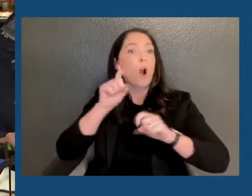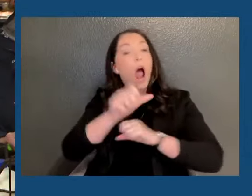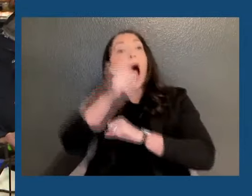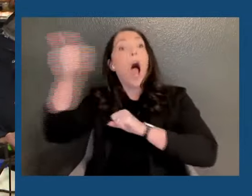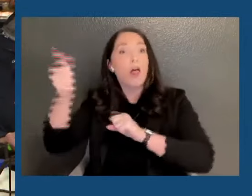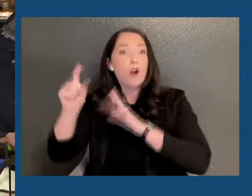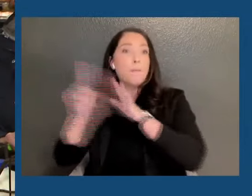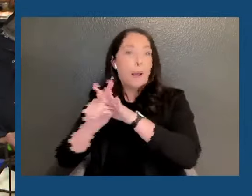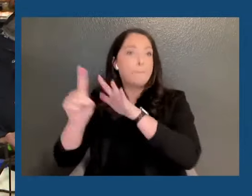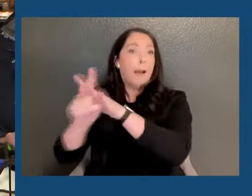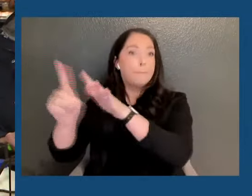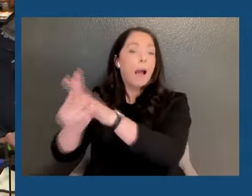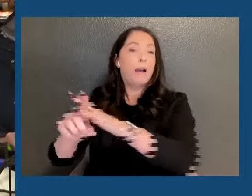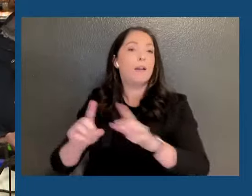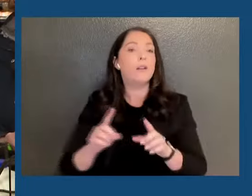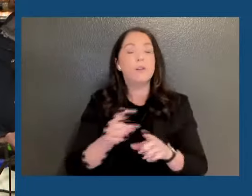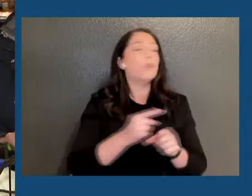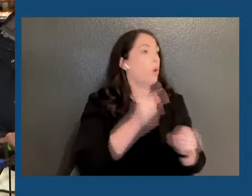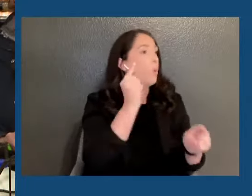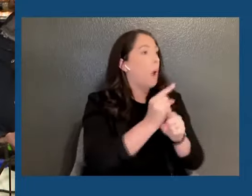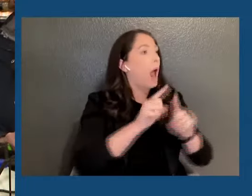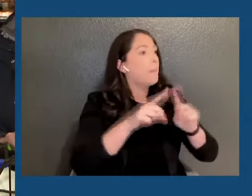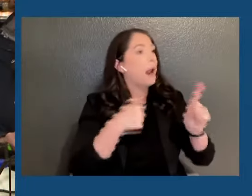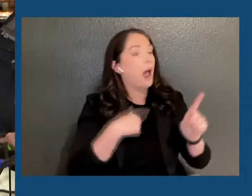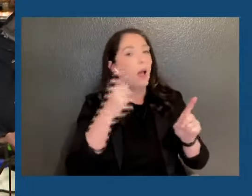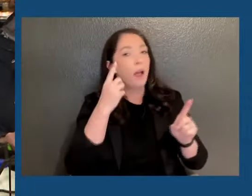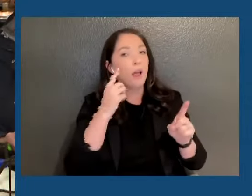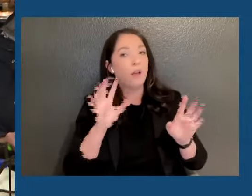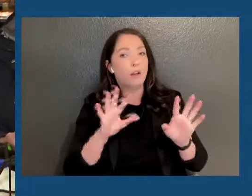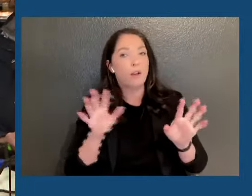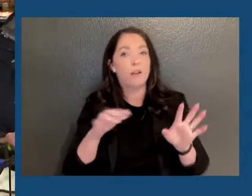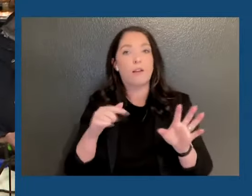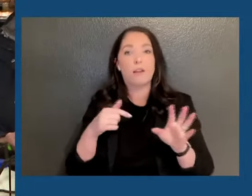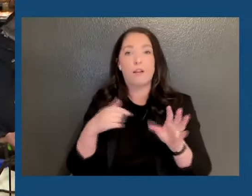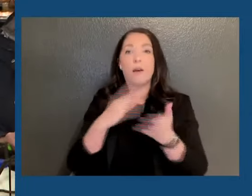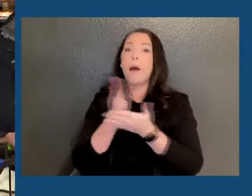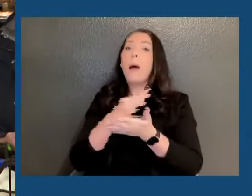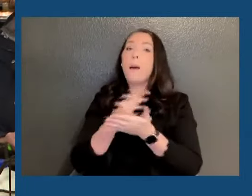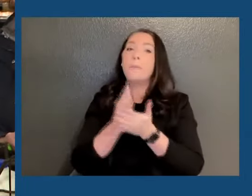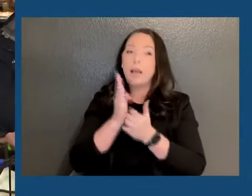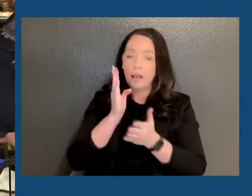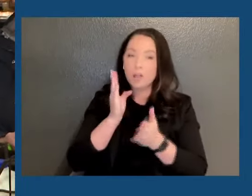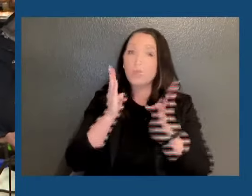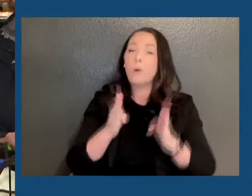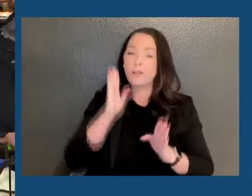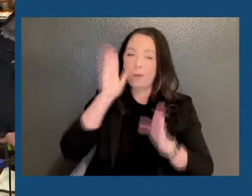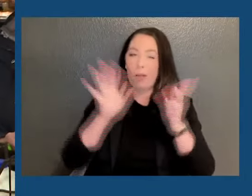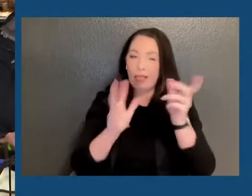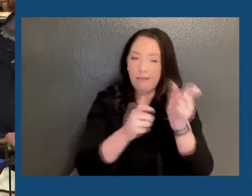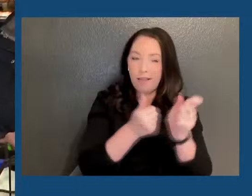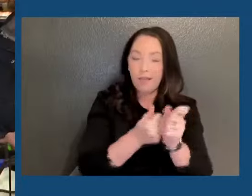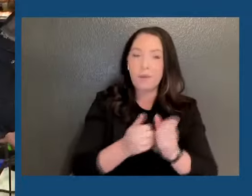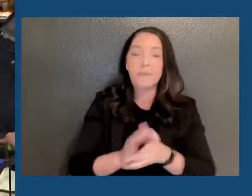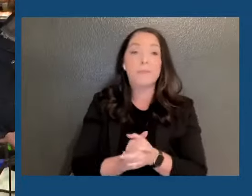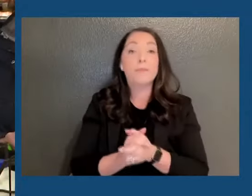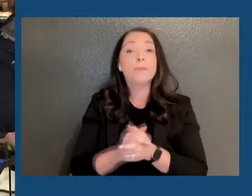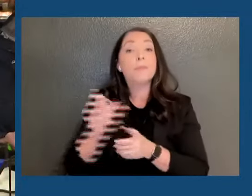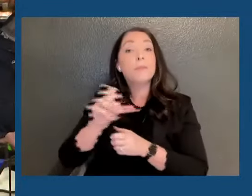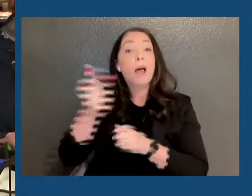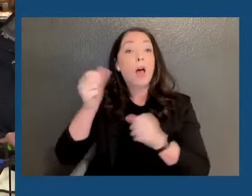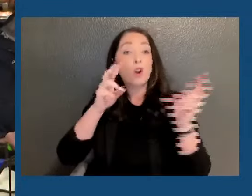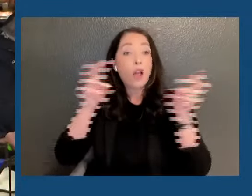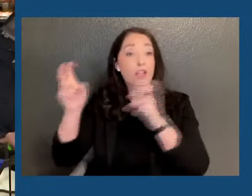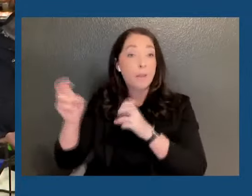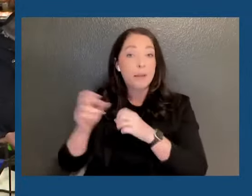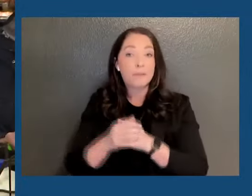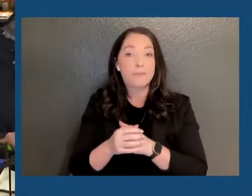Right, but what I'm saying is you have... Okay, well, I'll have my budget guy follow up you. We'll get you straight. Anything else on topic? If you don't want the check,